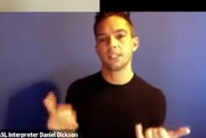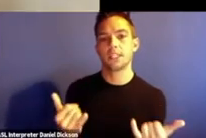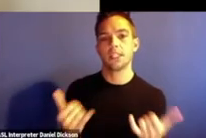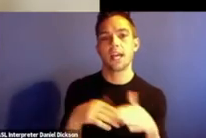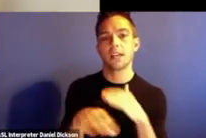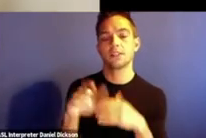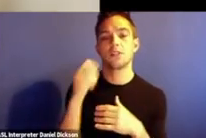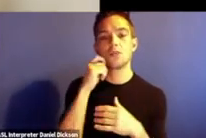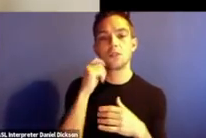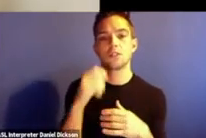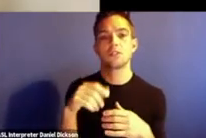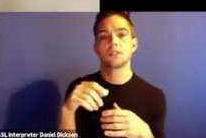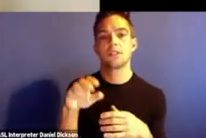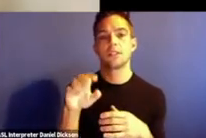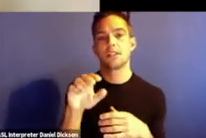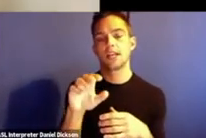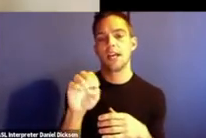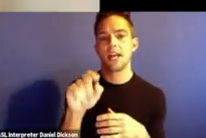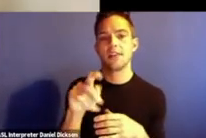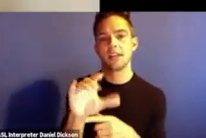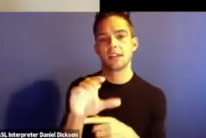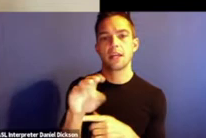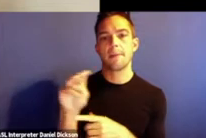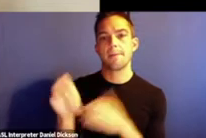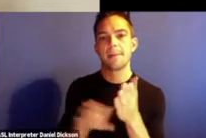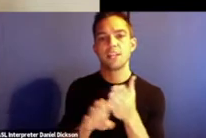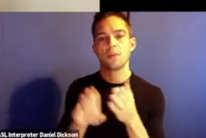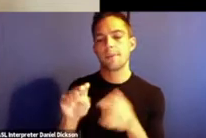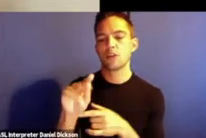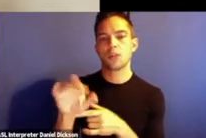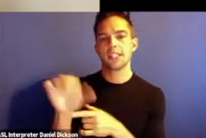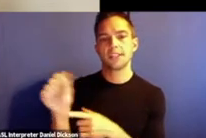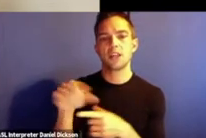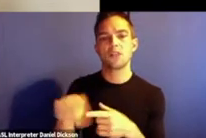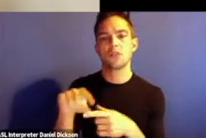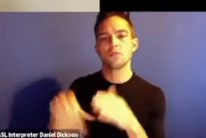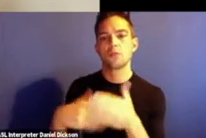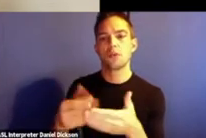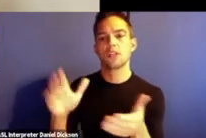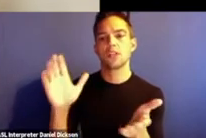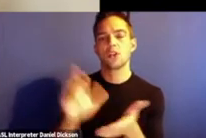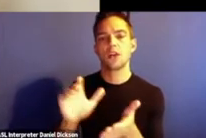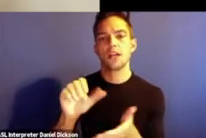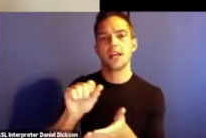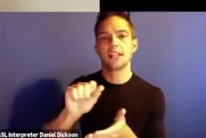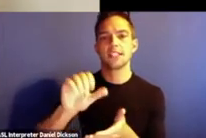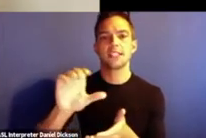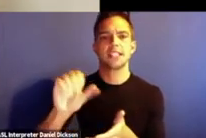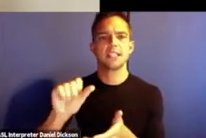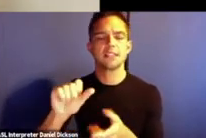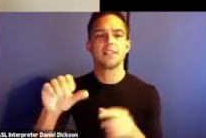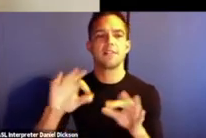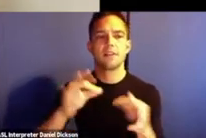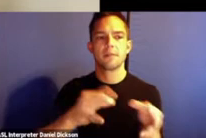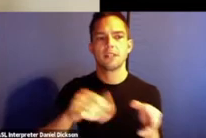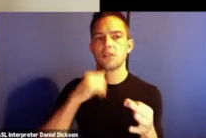racial and ethnic minorities and children born to lower SES families do not have the same access as